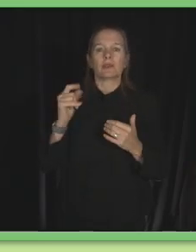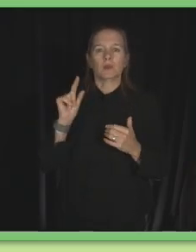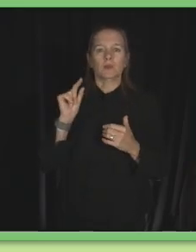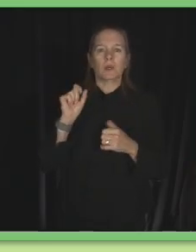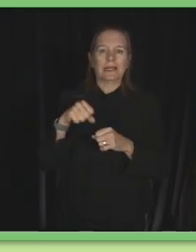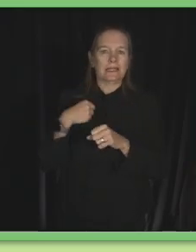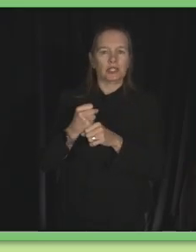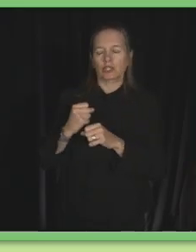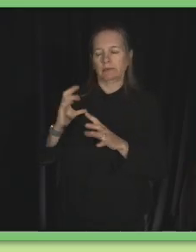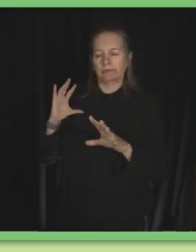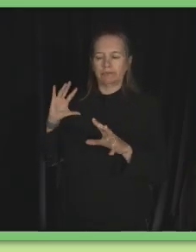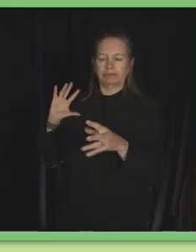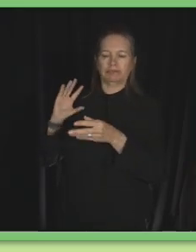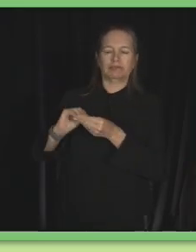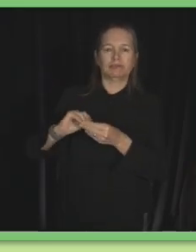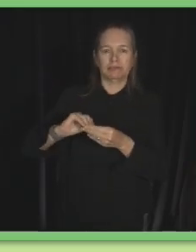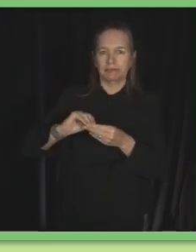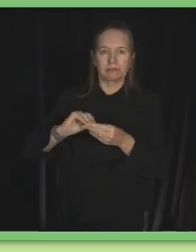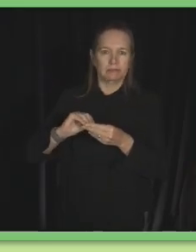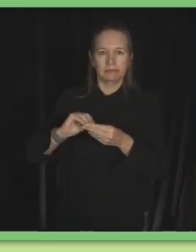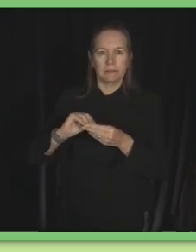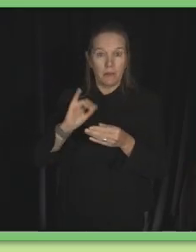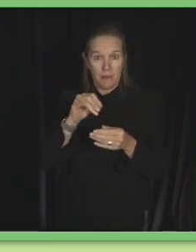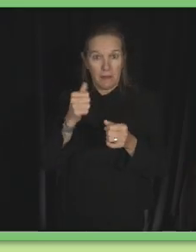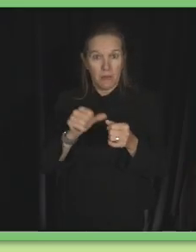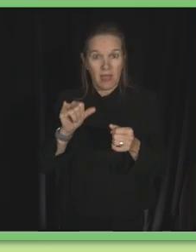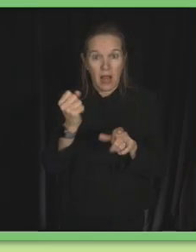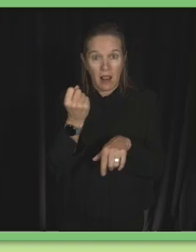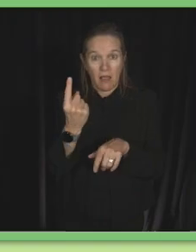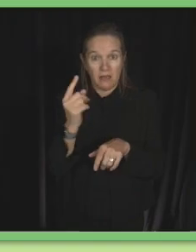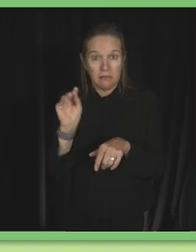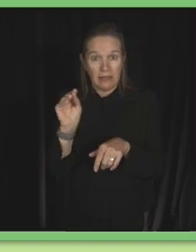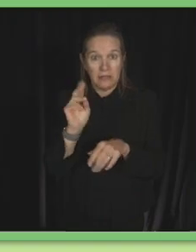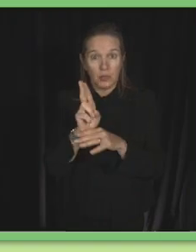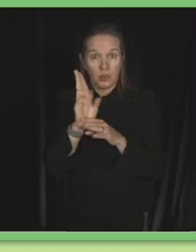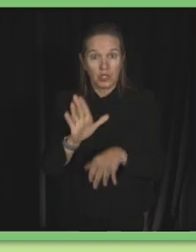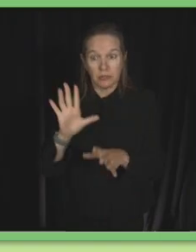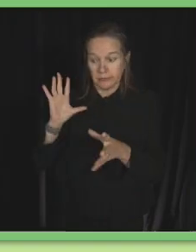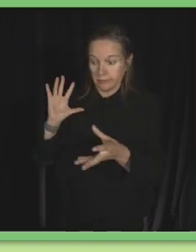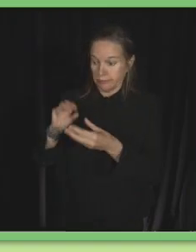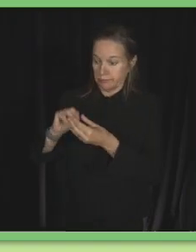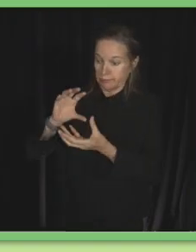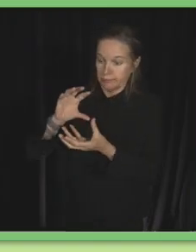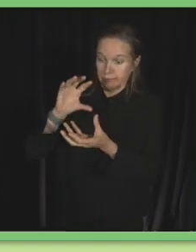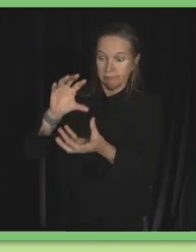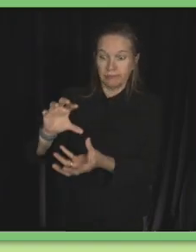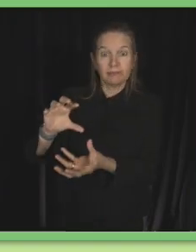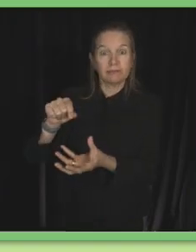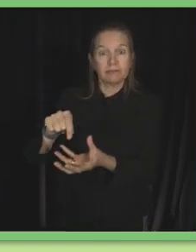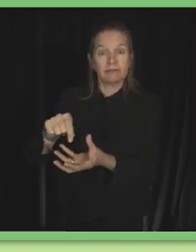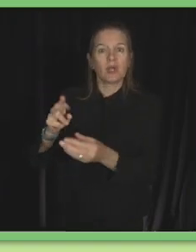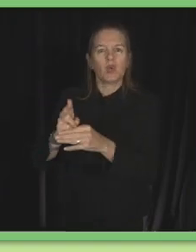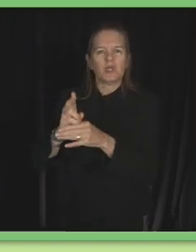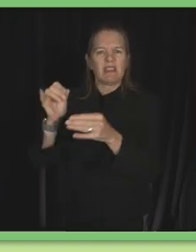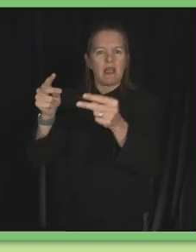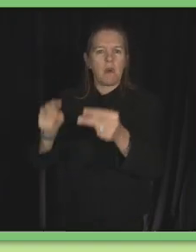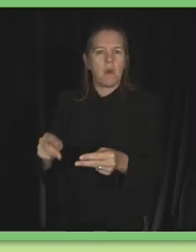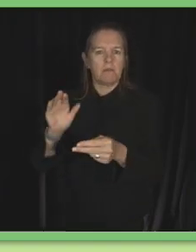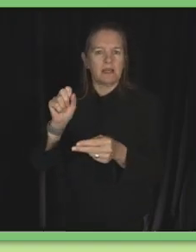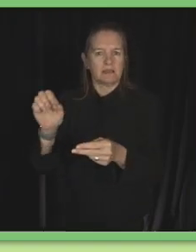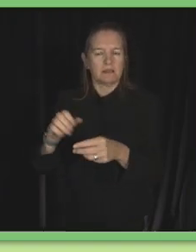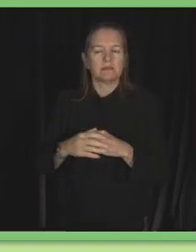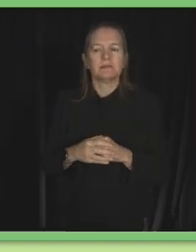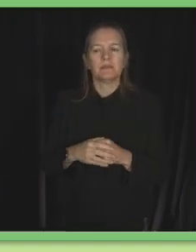monolith. Remember those 11 million users I told you about? They are largely served by this code base. A joint team